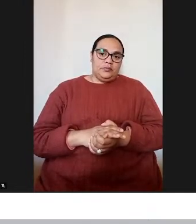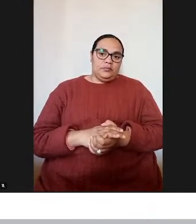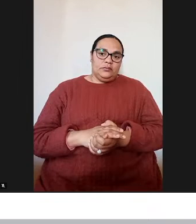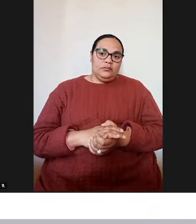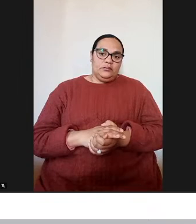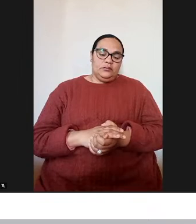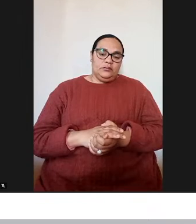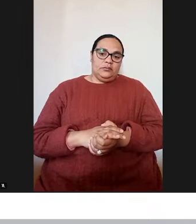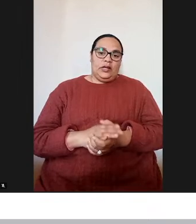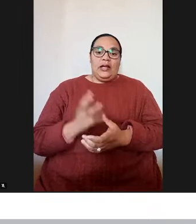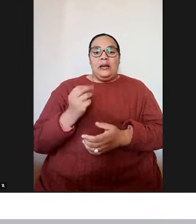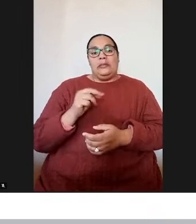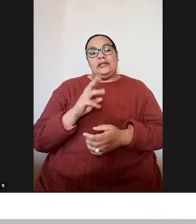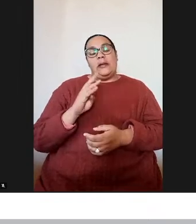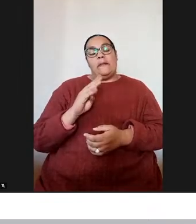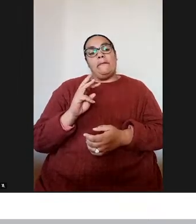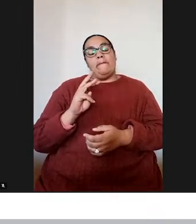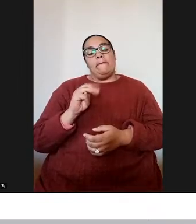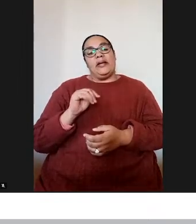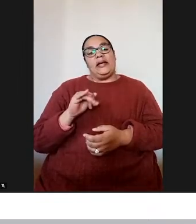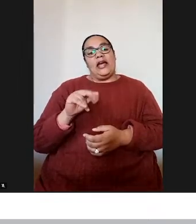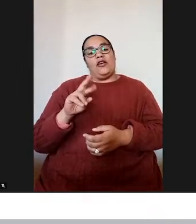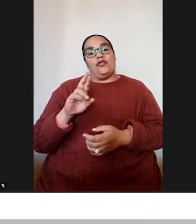Mr. Manari.